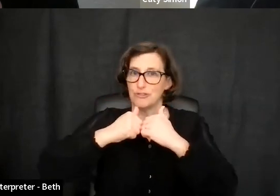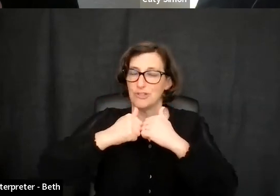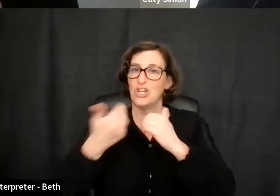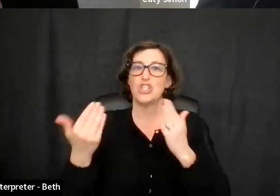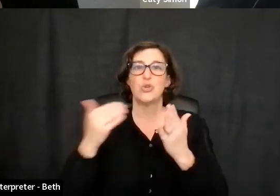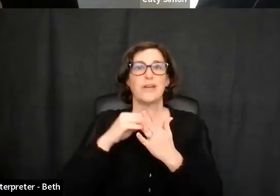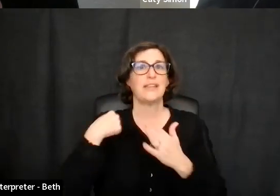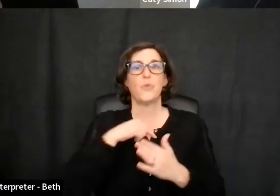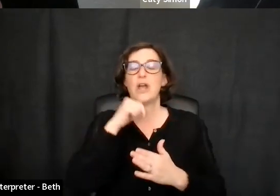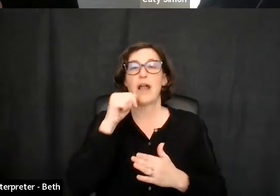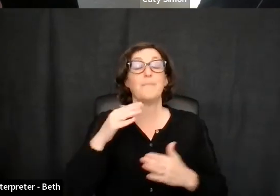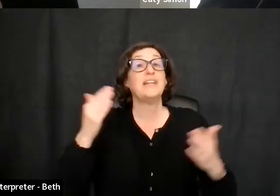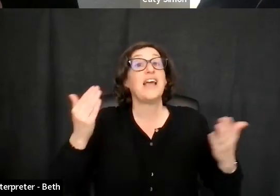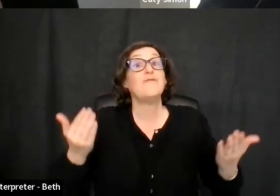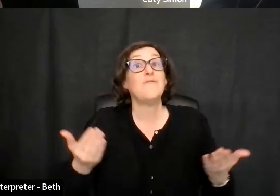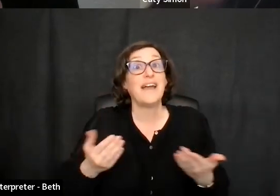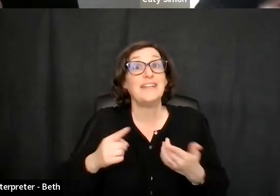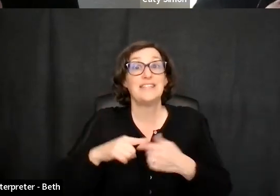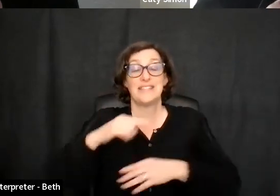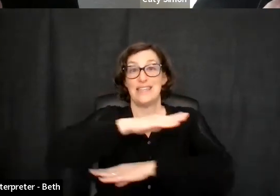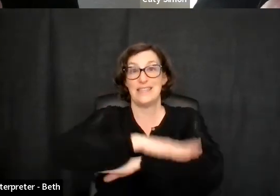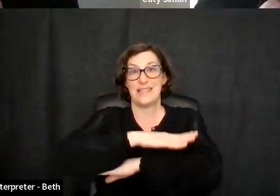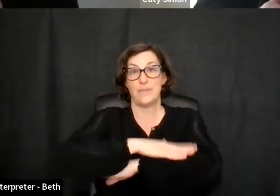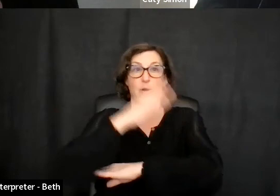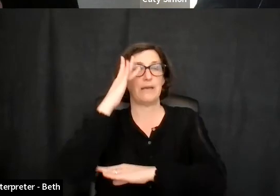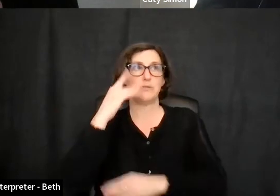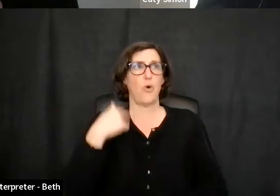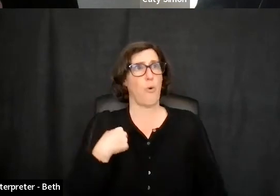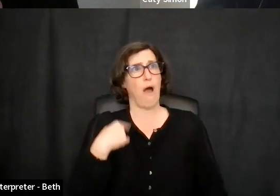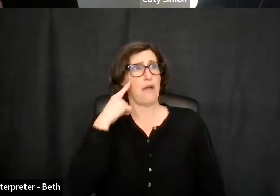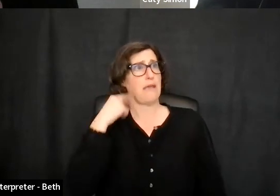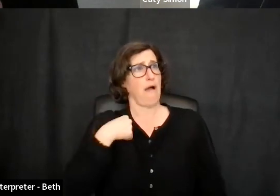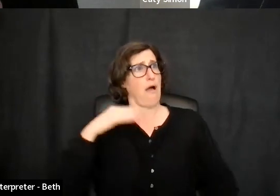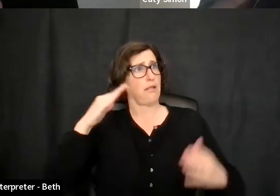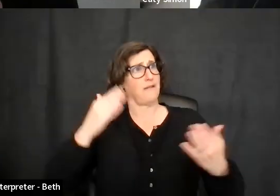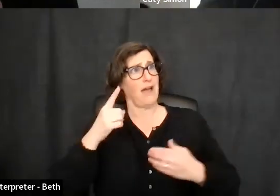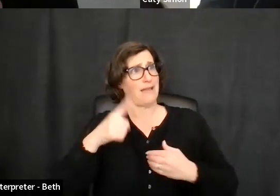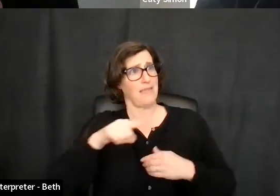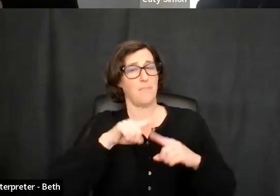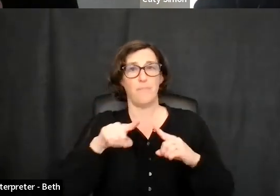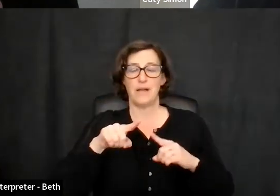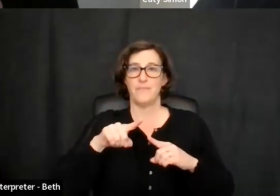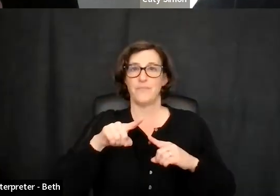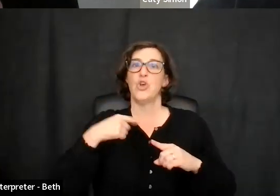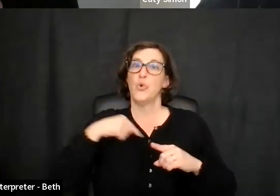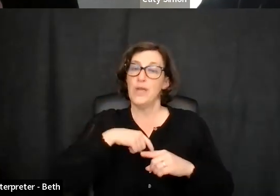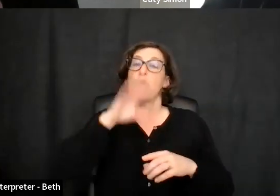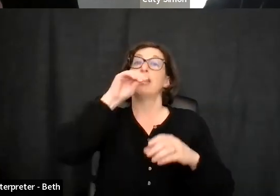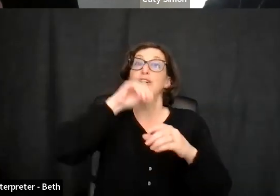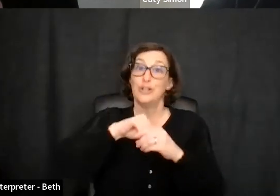we're not being invited to that table based on a whim, but that we're like a set part of the guest list in order